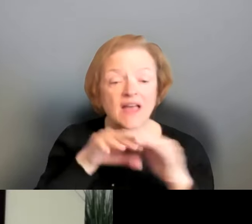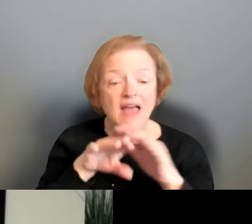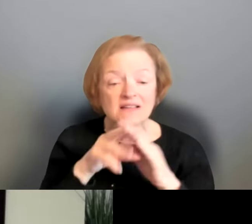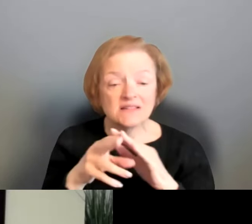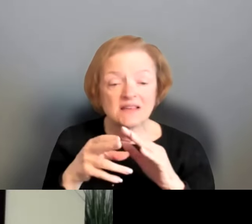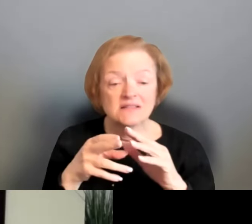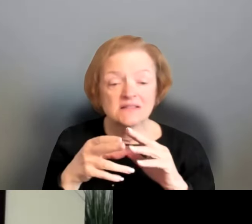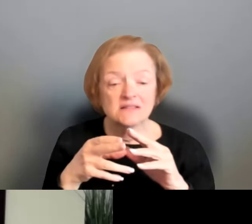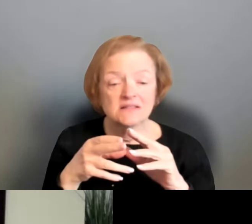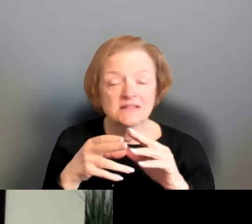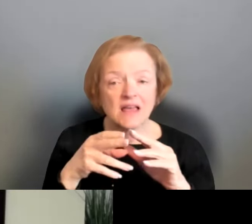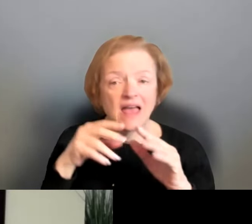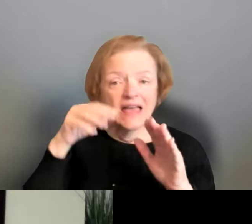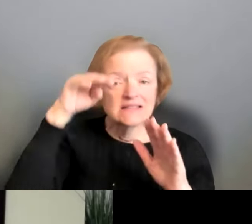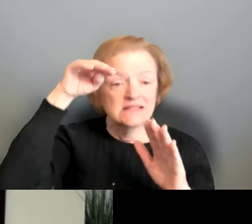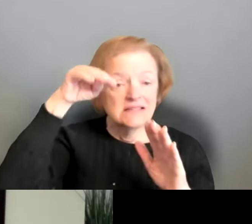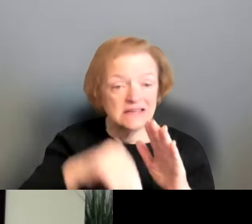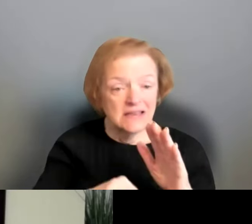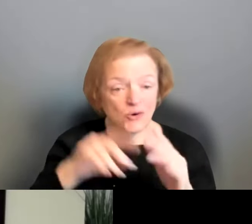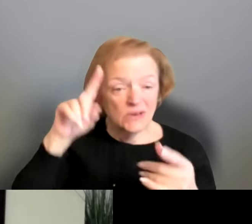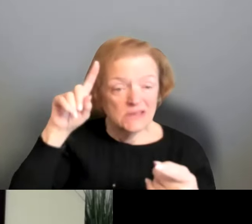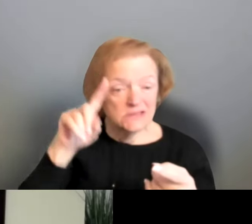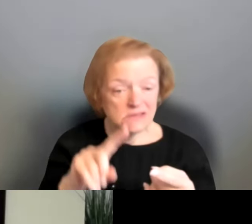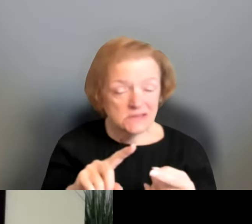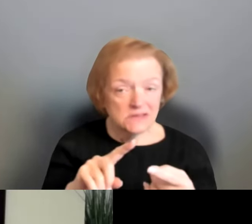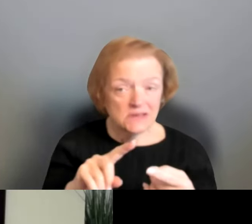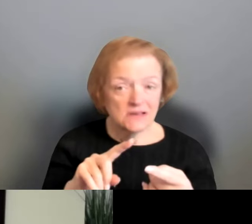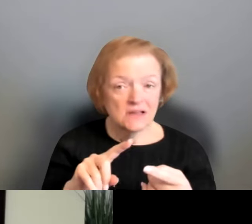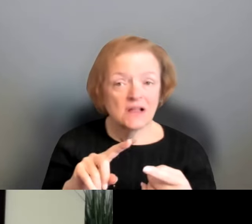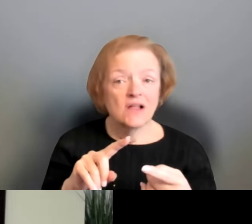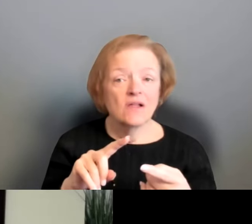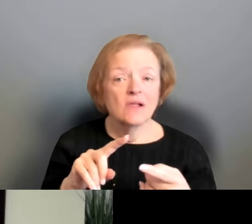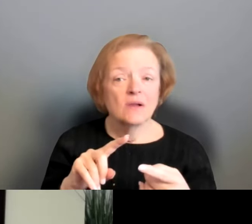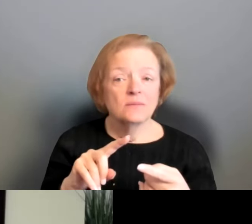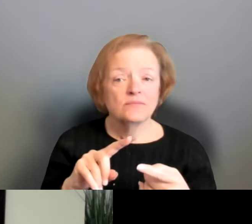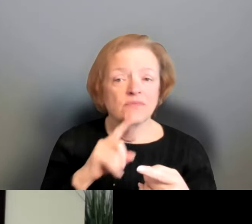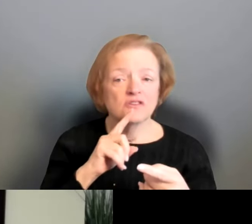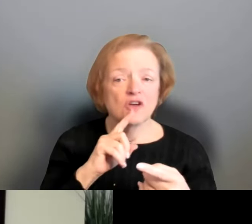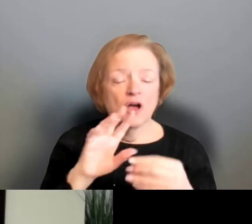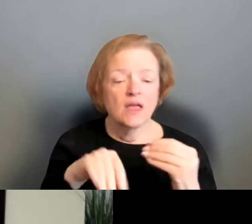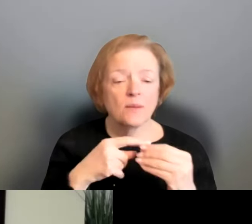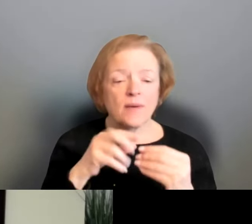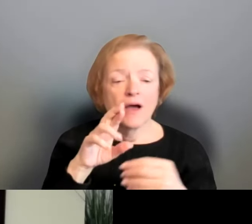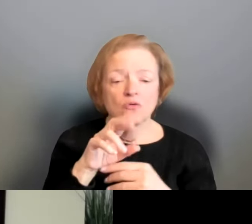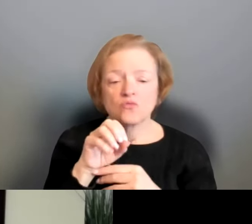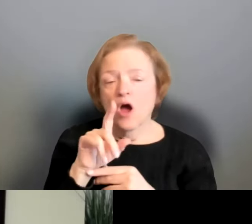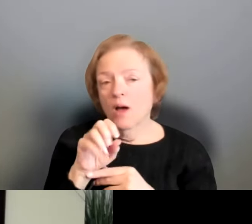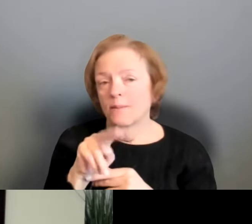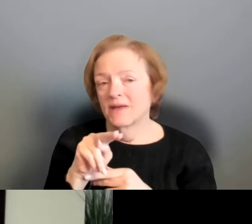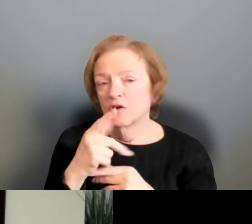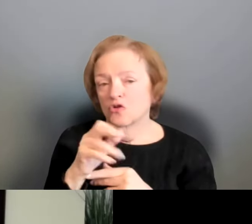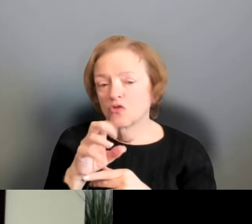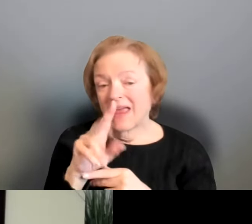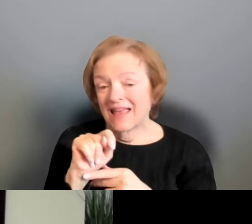Talking about the rescission of, so this is talking about the Robin Brandt is talking about the